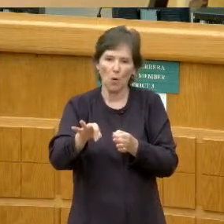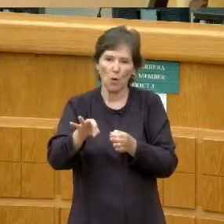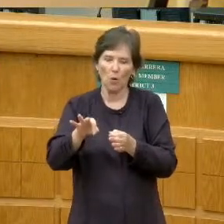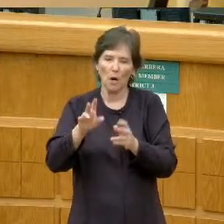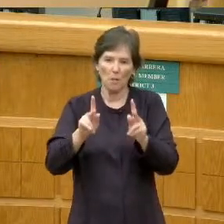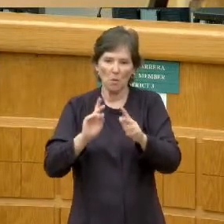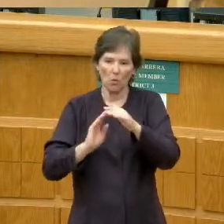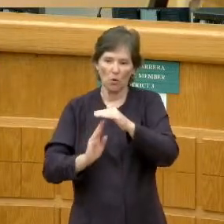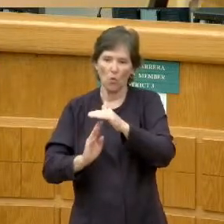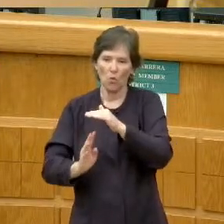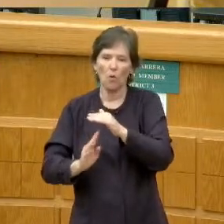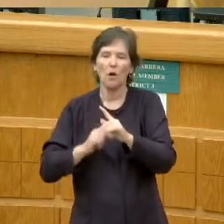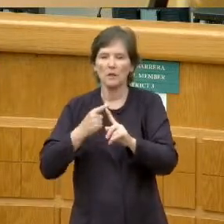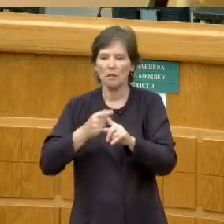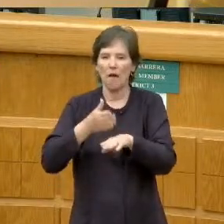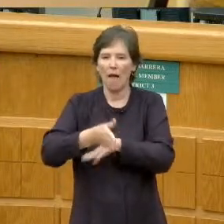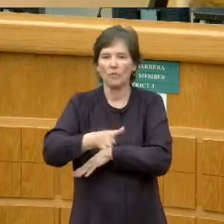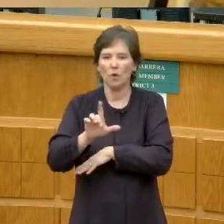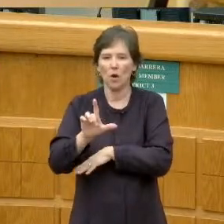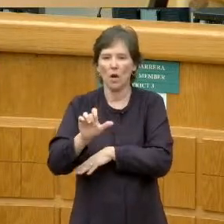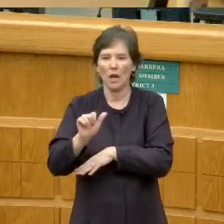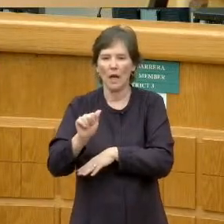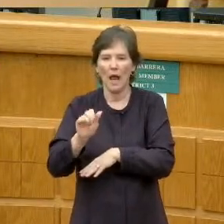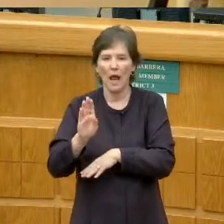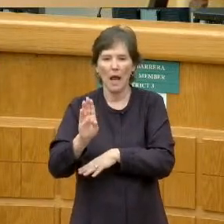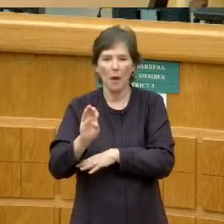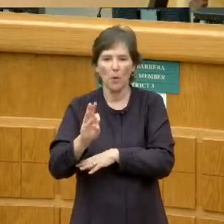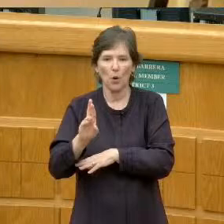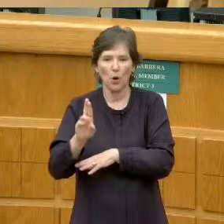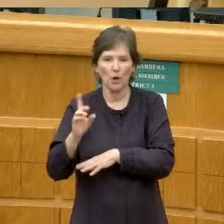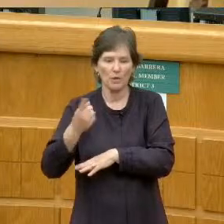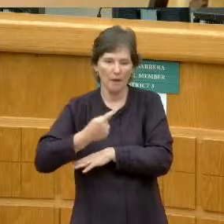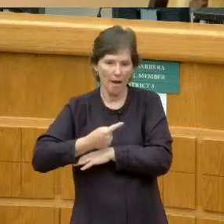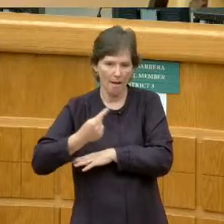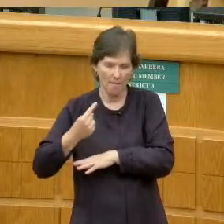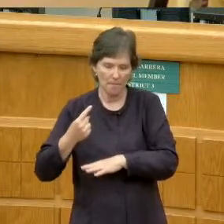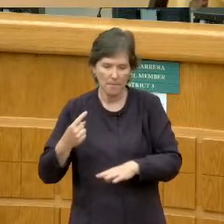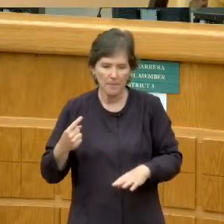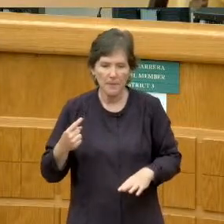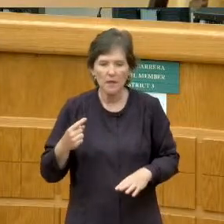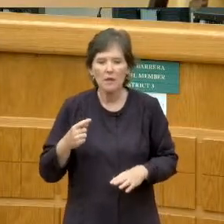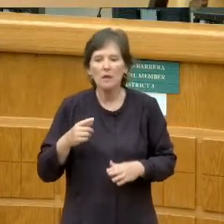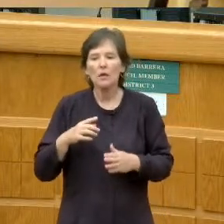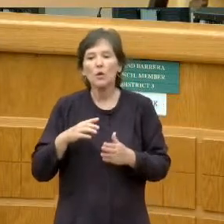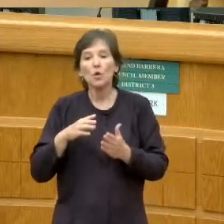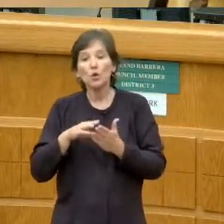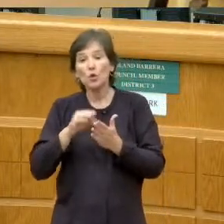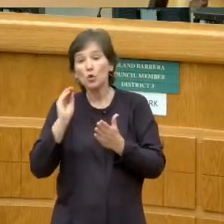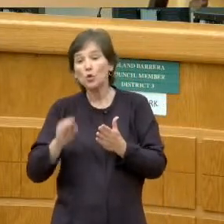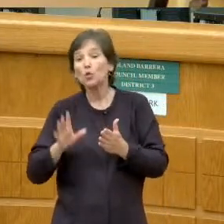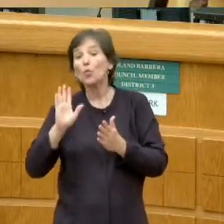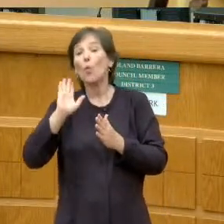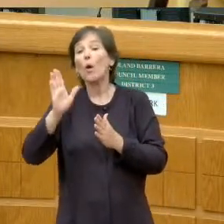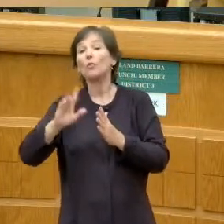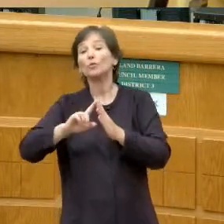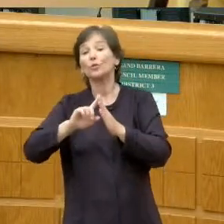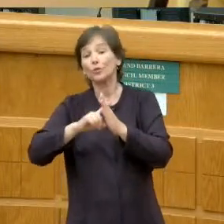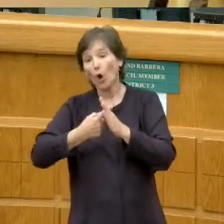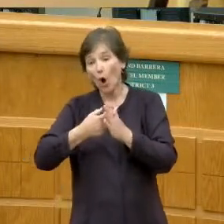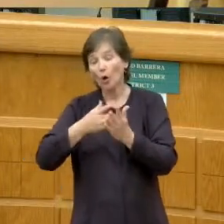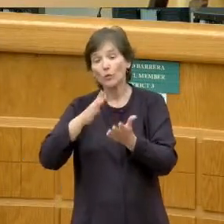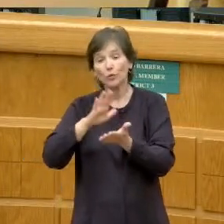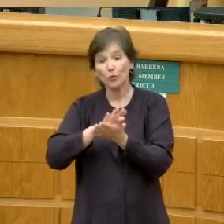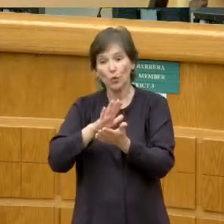of COVID cases in our community. While students will begin school virtually, the Texas